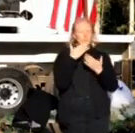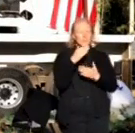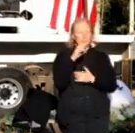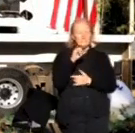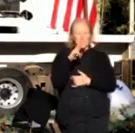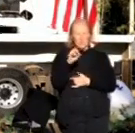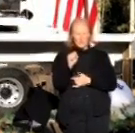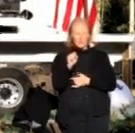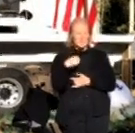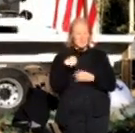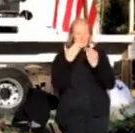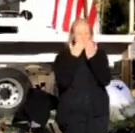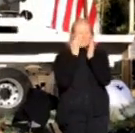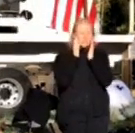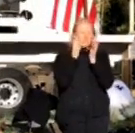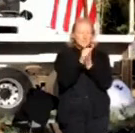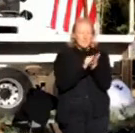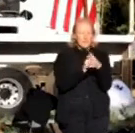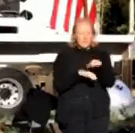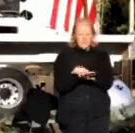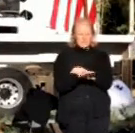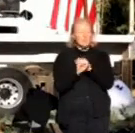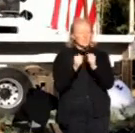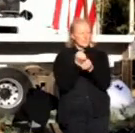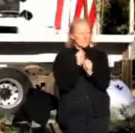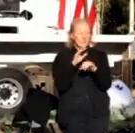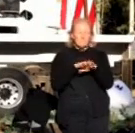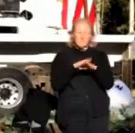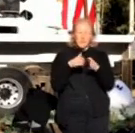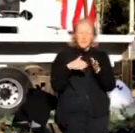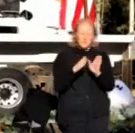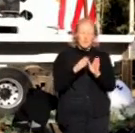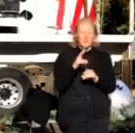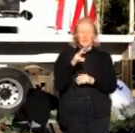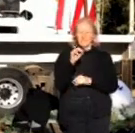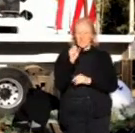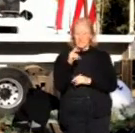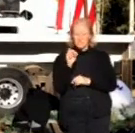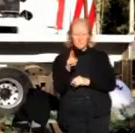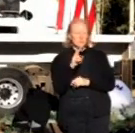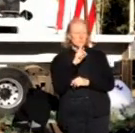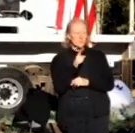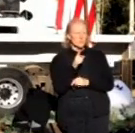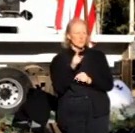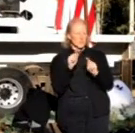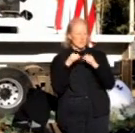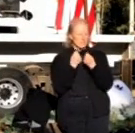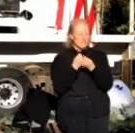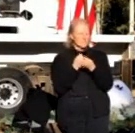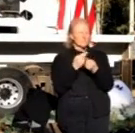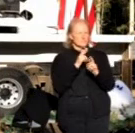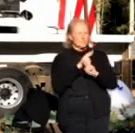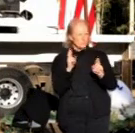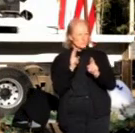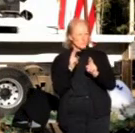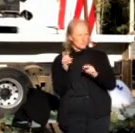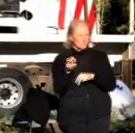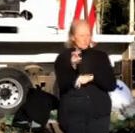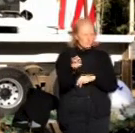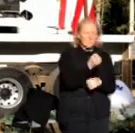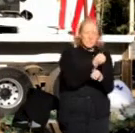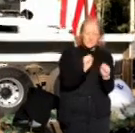supplying our team with face coverings and gloves so we can be safe on the road, and Vesmir for ensuring our team is amply prepared to travel safely throughout Colorado and